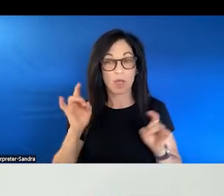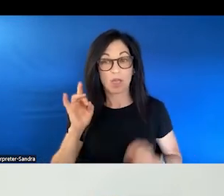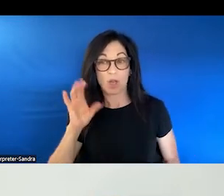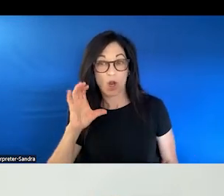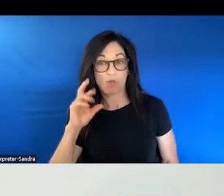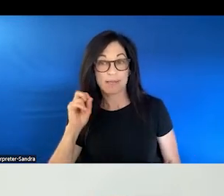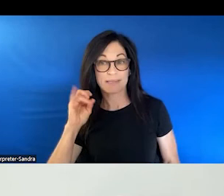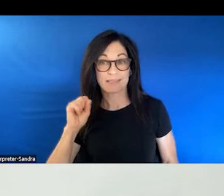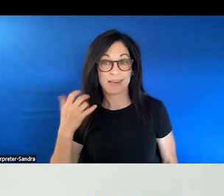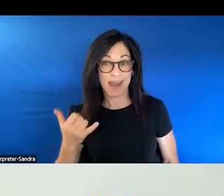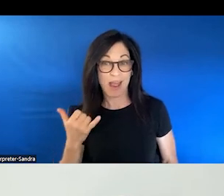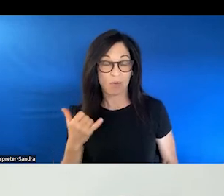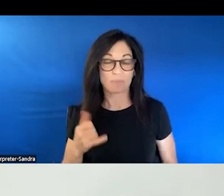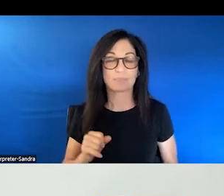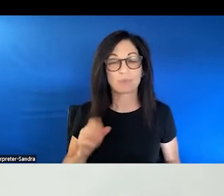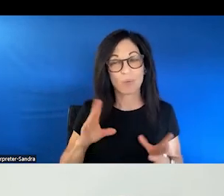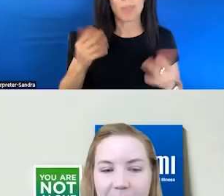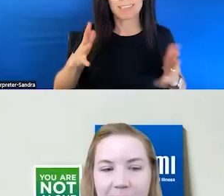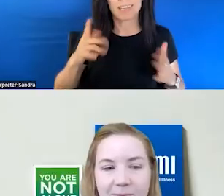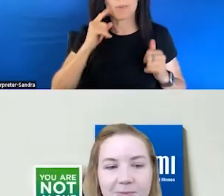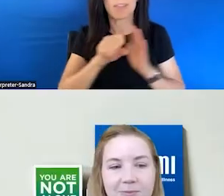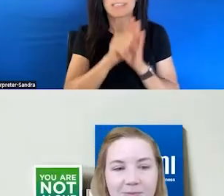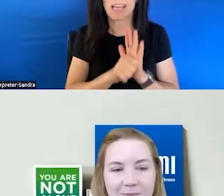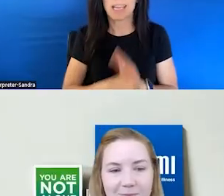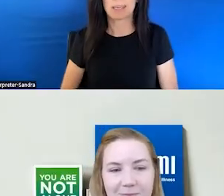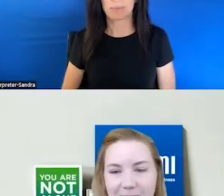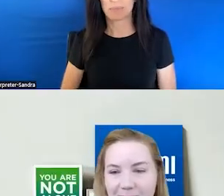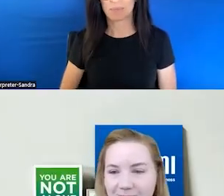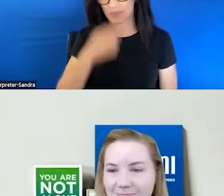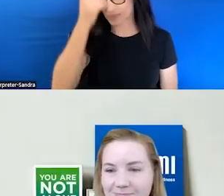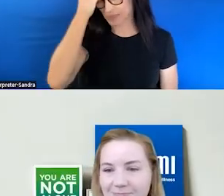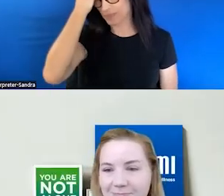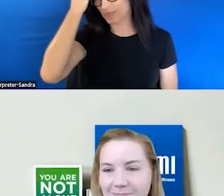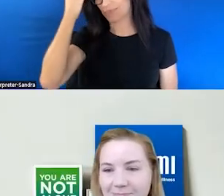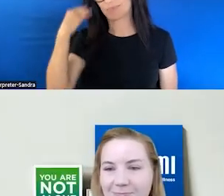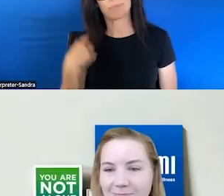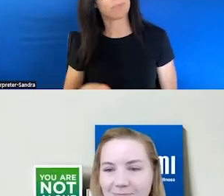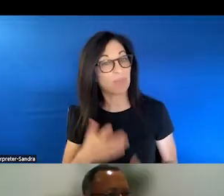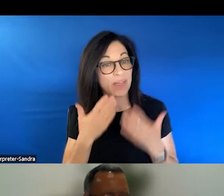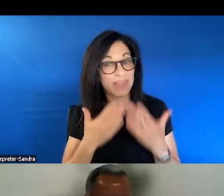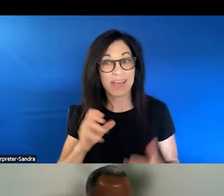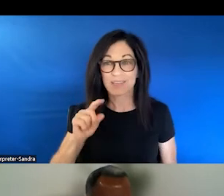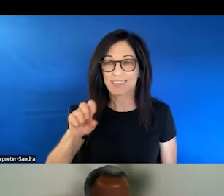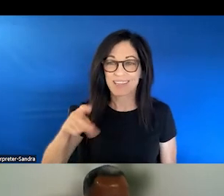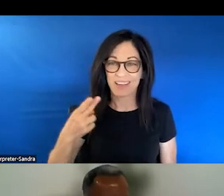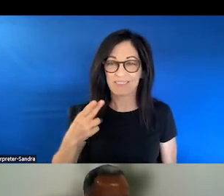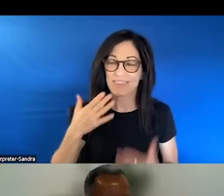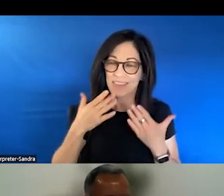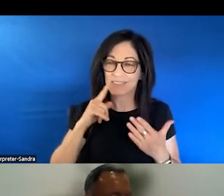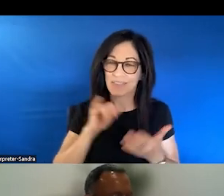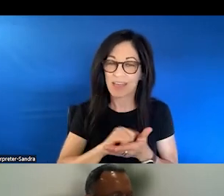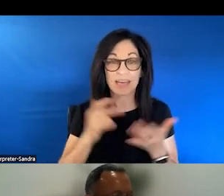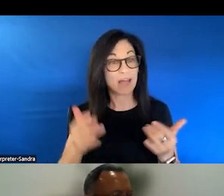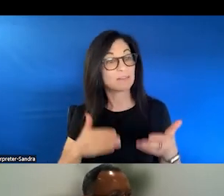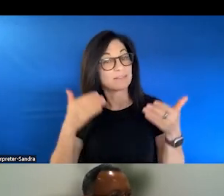up on the state front. Well, thank you. Thank you, Steph, and thank you for that. Let's move ahead on